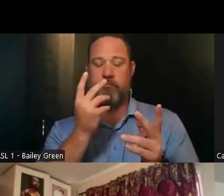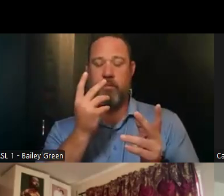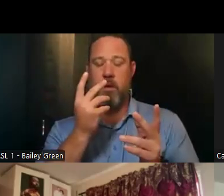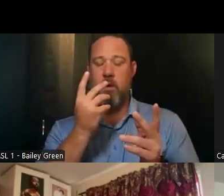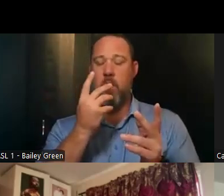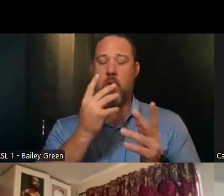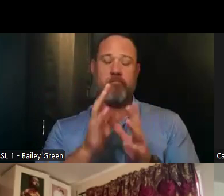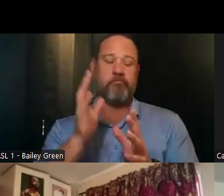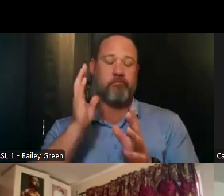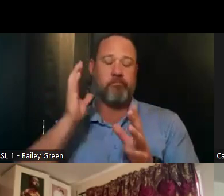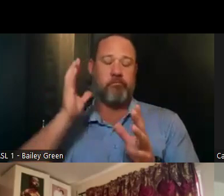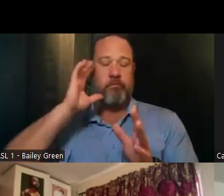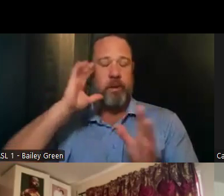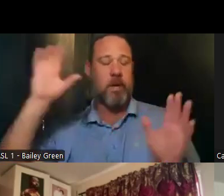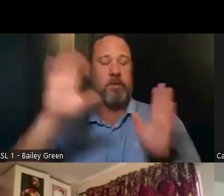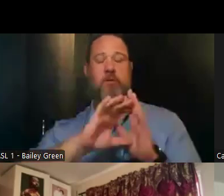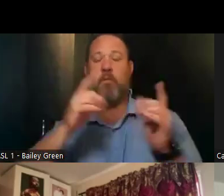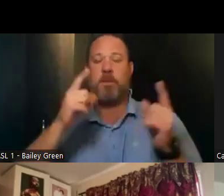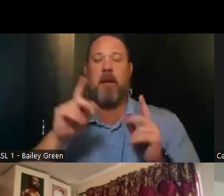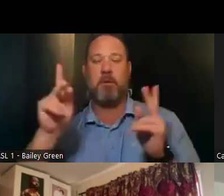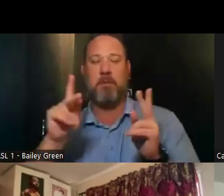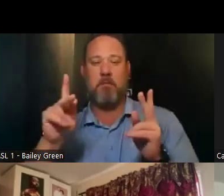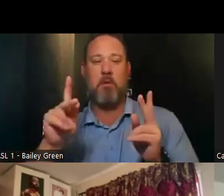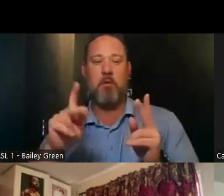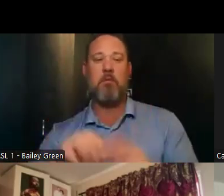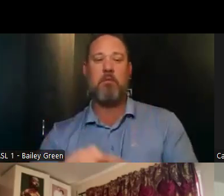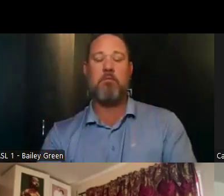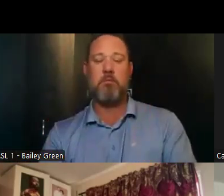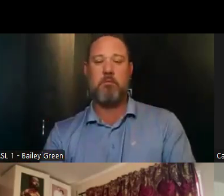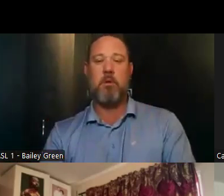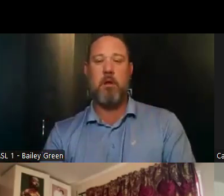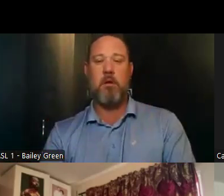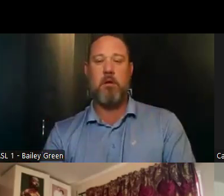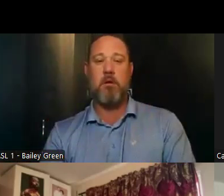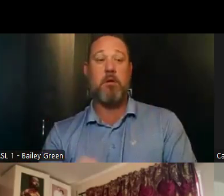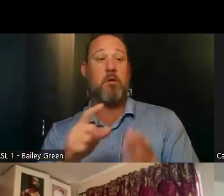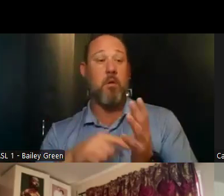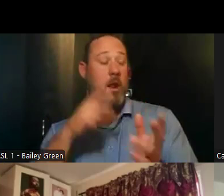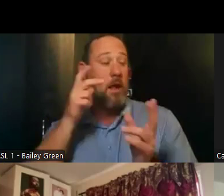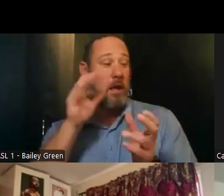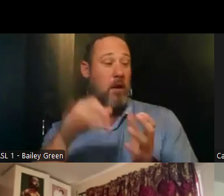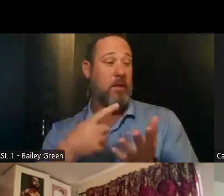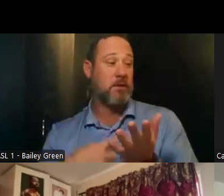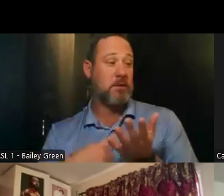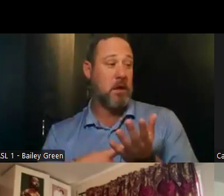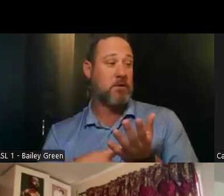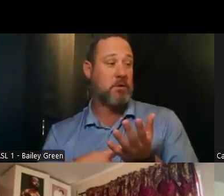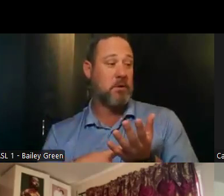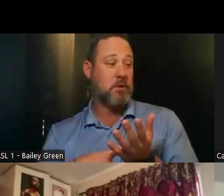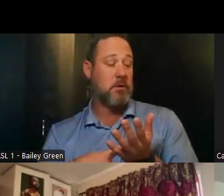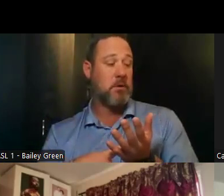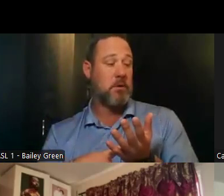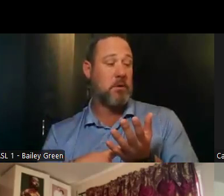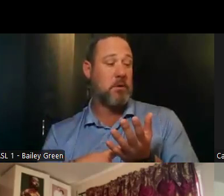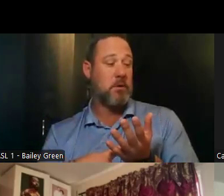what's happening to the people on the ground. And I think what I'm hearing in this discussion right now is that really